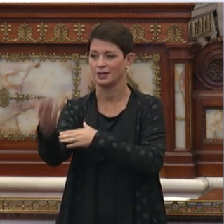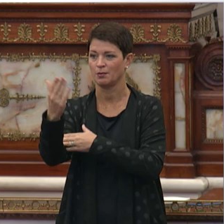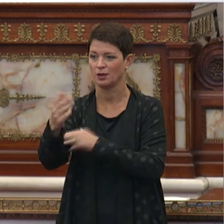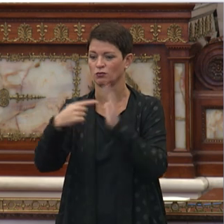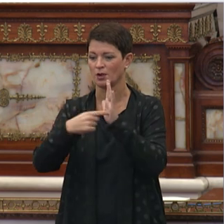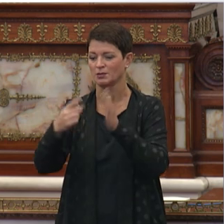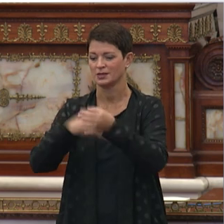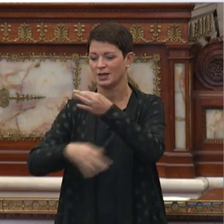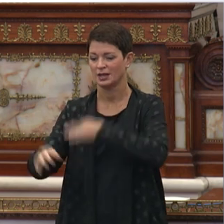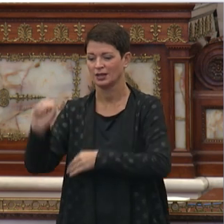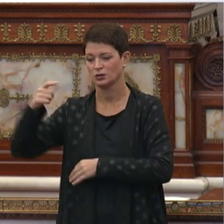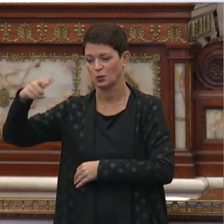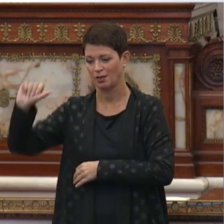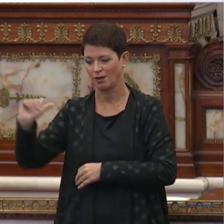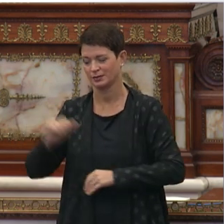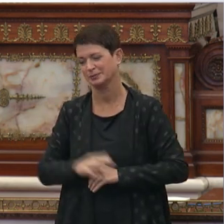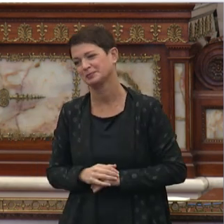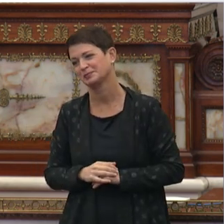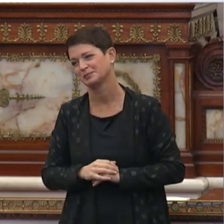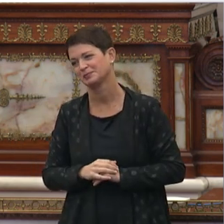of Councilmember Squilla.